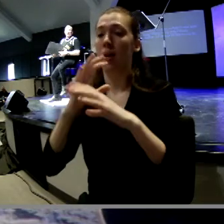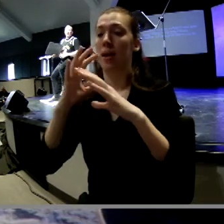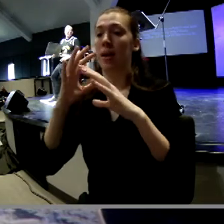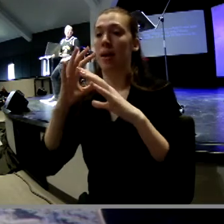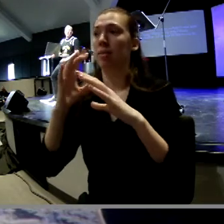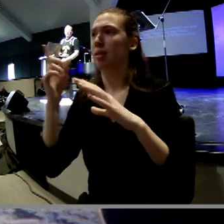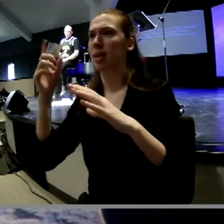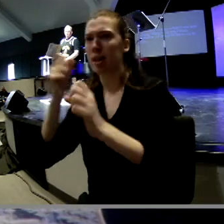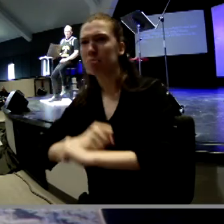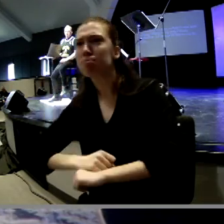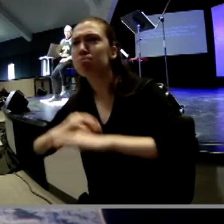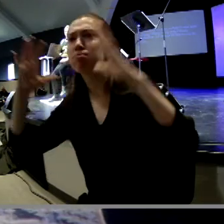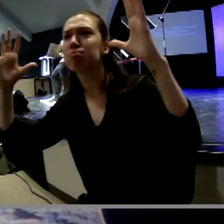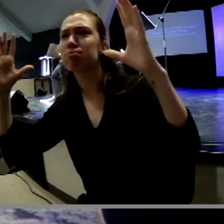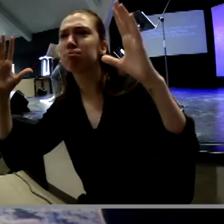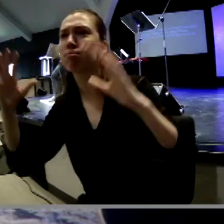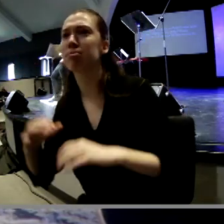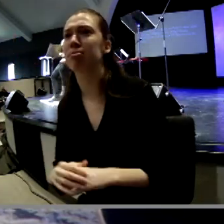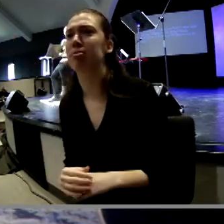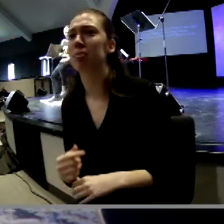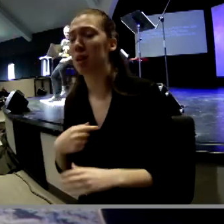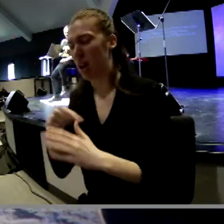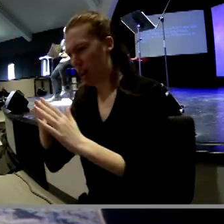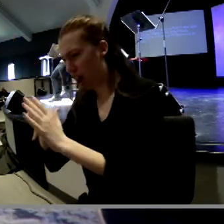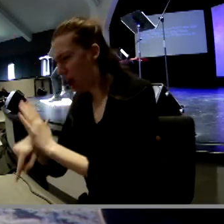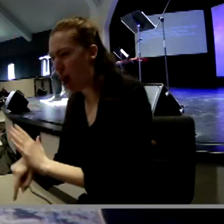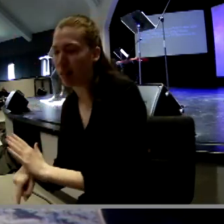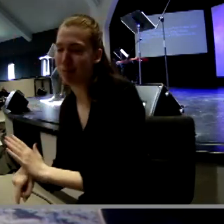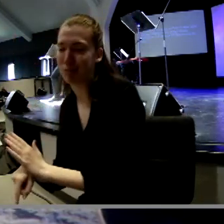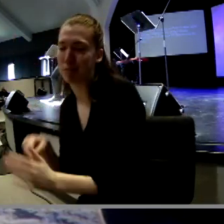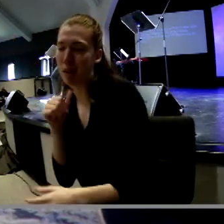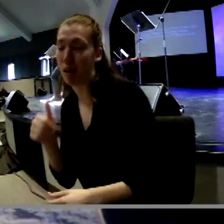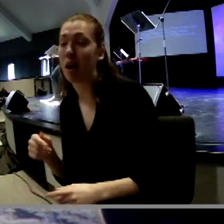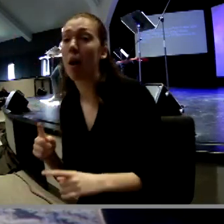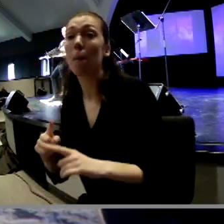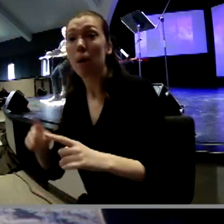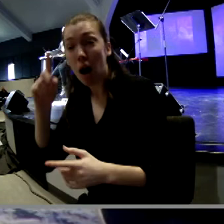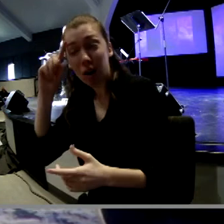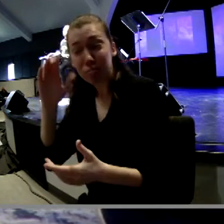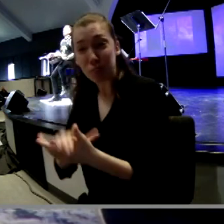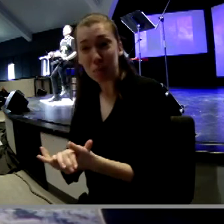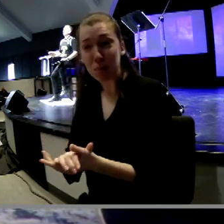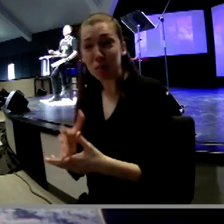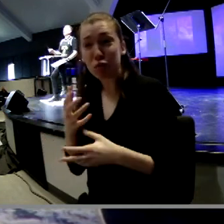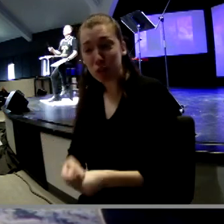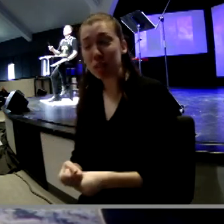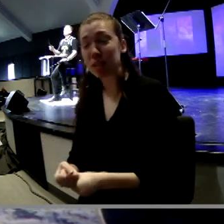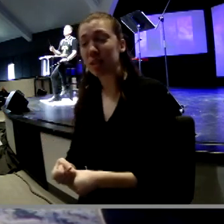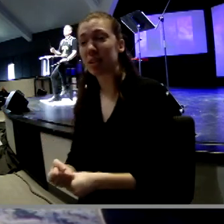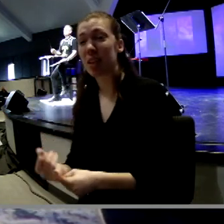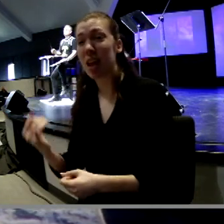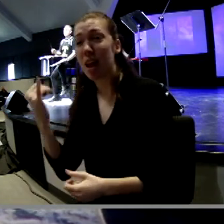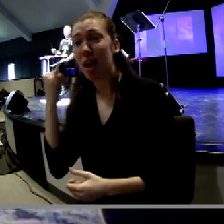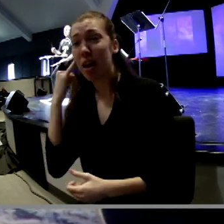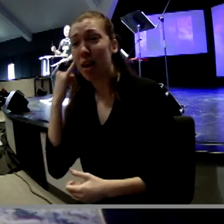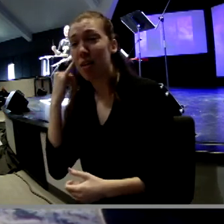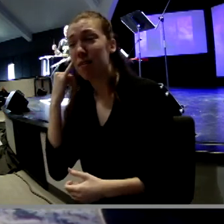And I'm not going to go into it in detail, but believe me, if you want